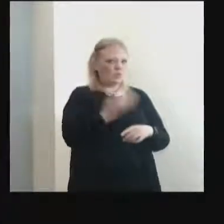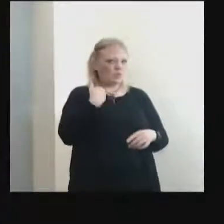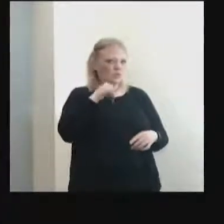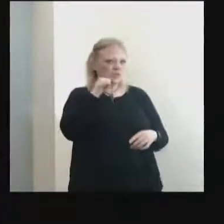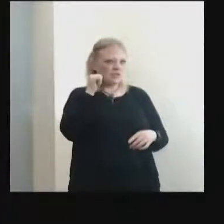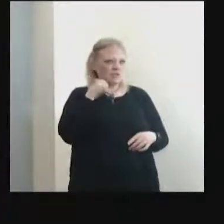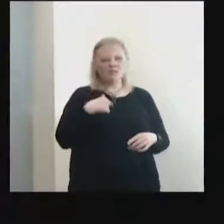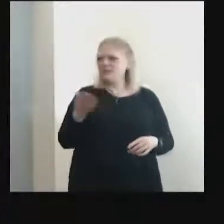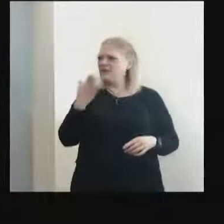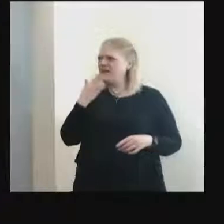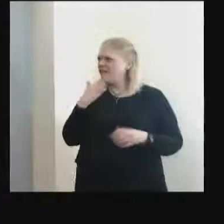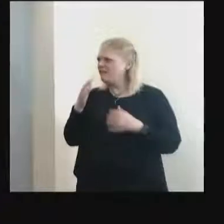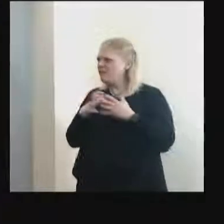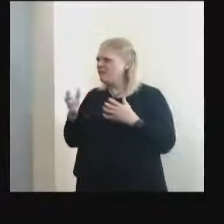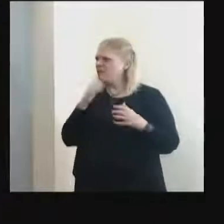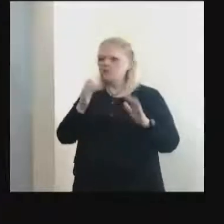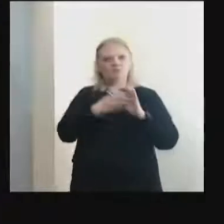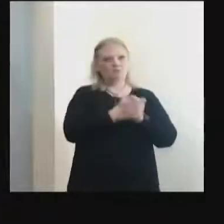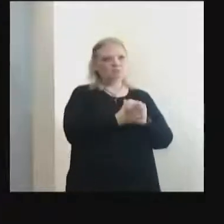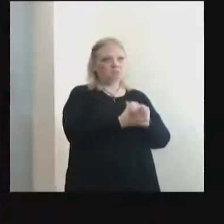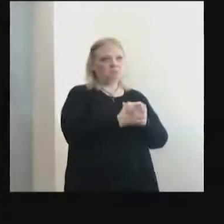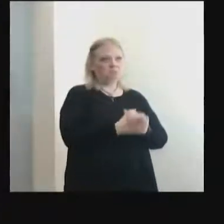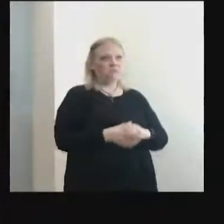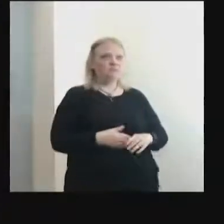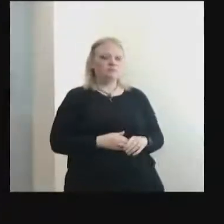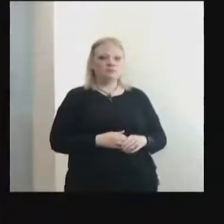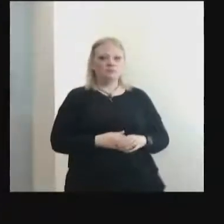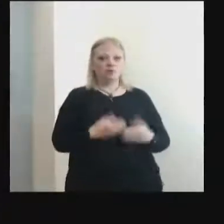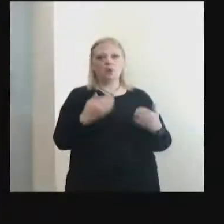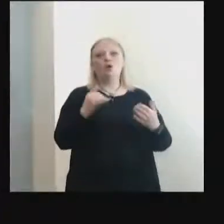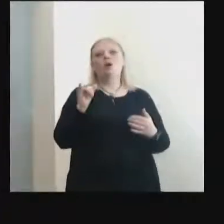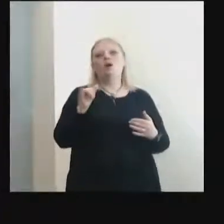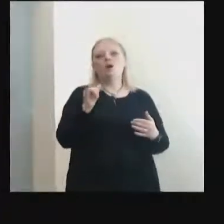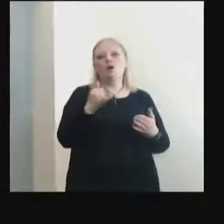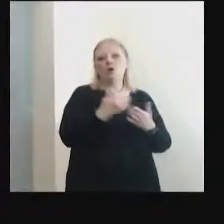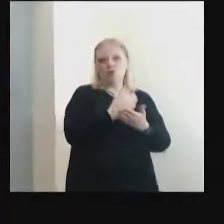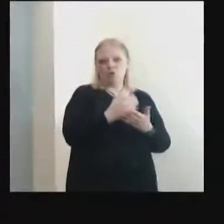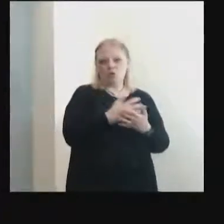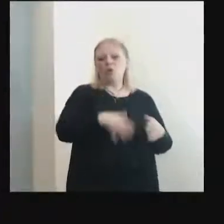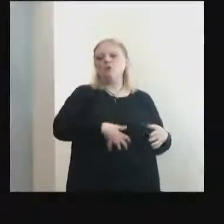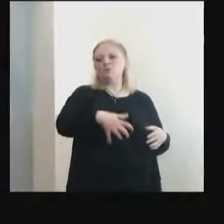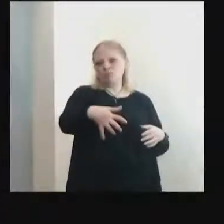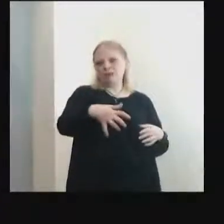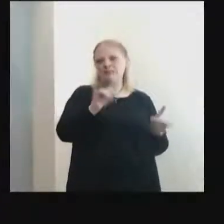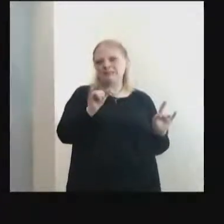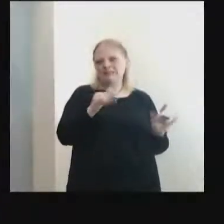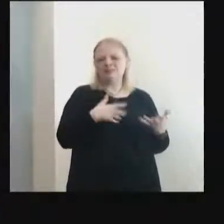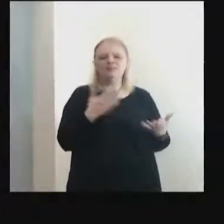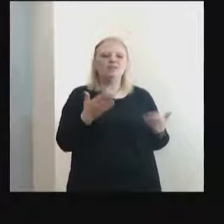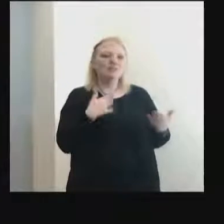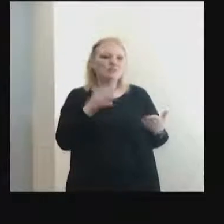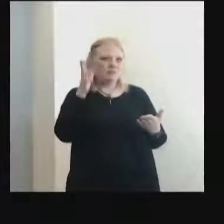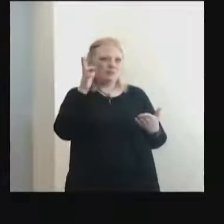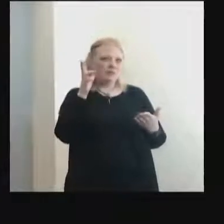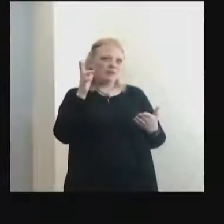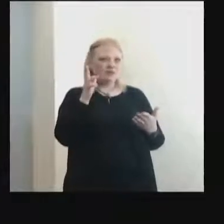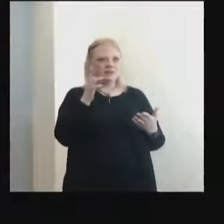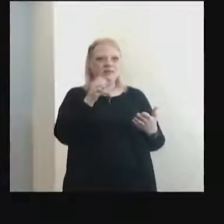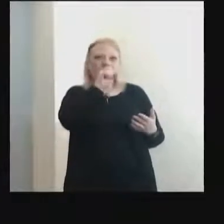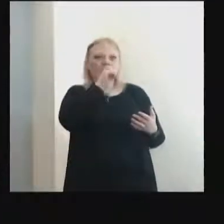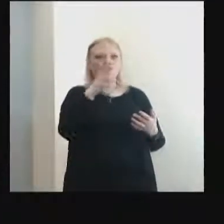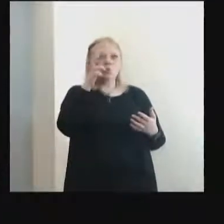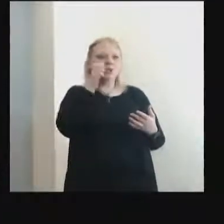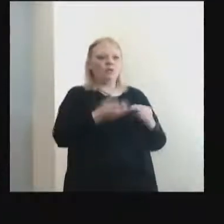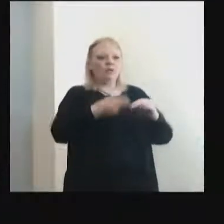yesterday? Oh, thank you very much. Anyway, congratulations on that. A new addition to our community. Always glad to hear about the population increasing. But I'll turn it